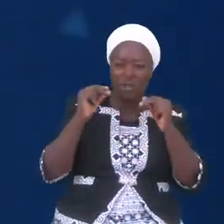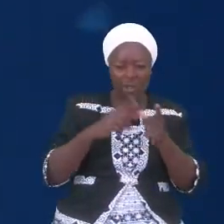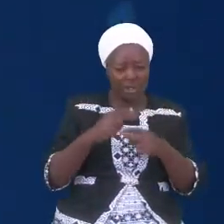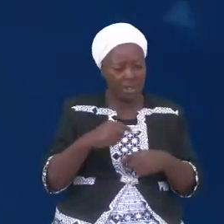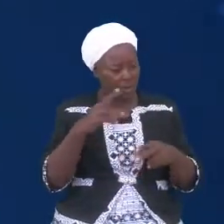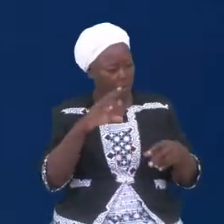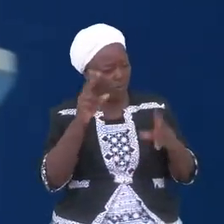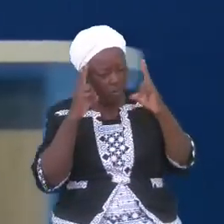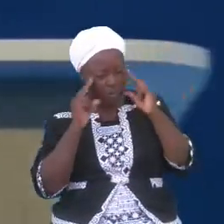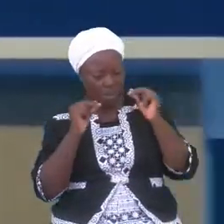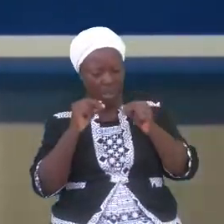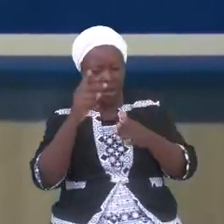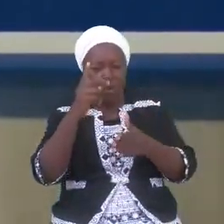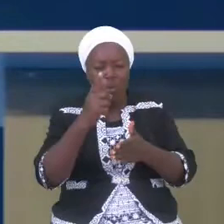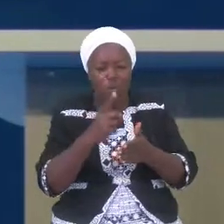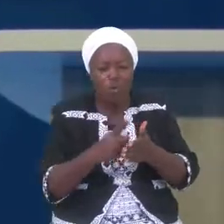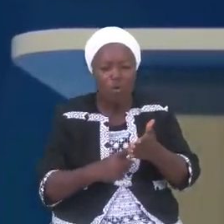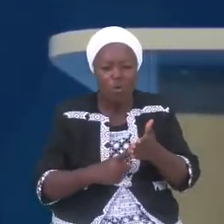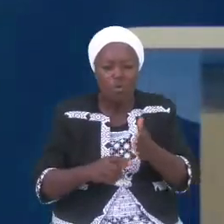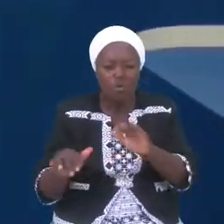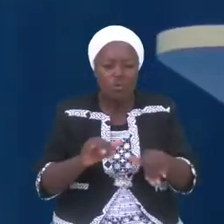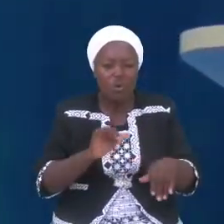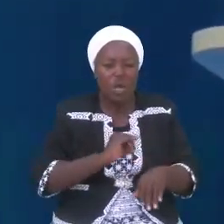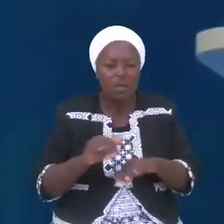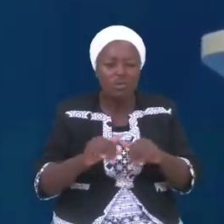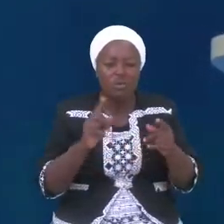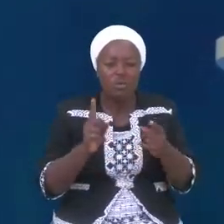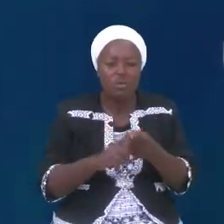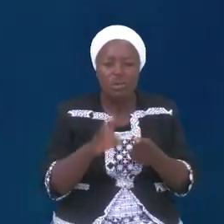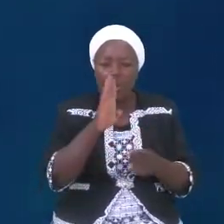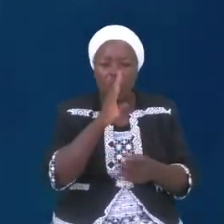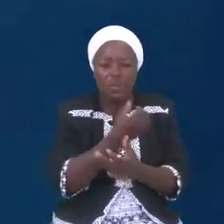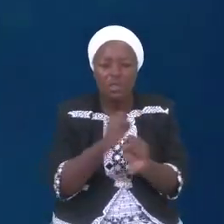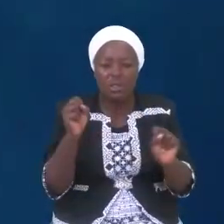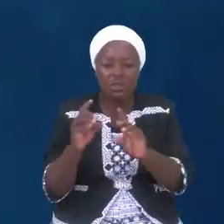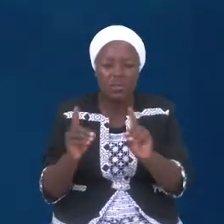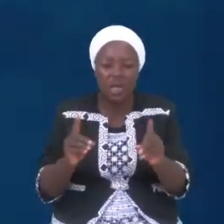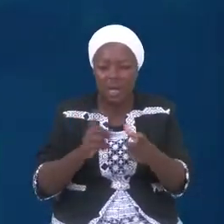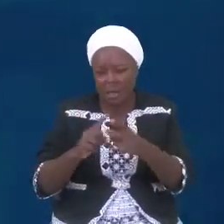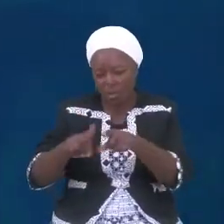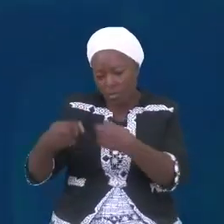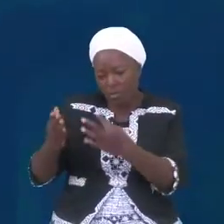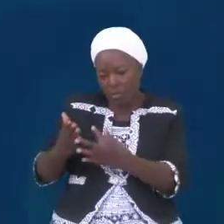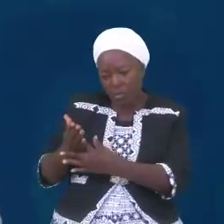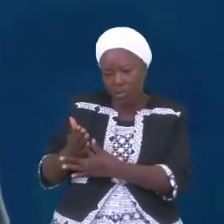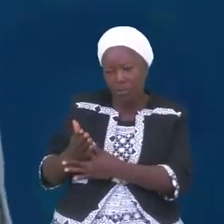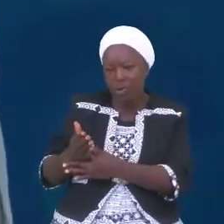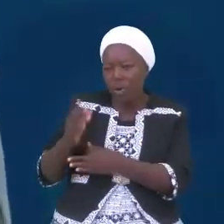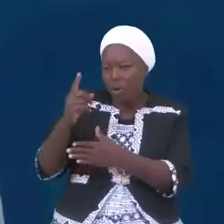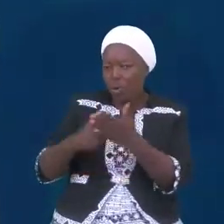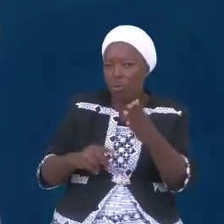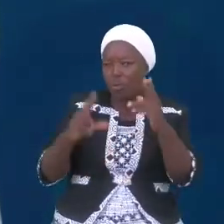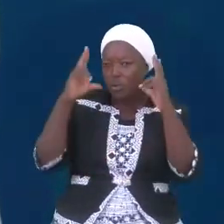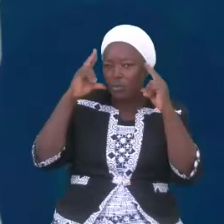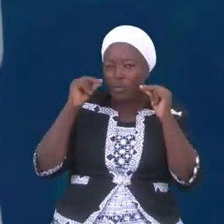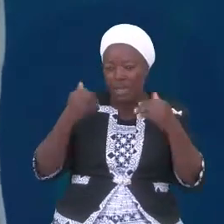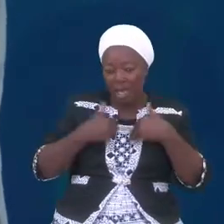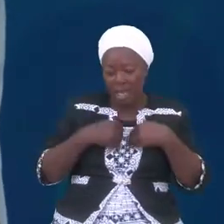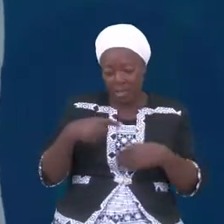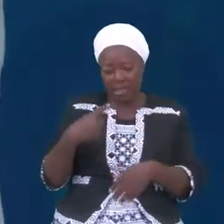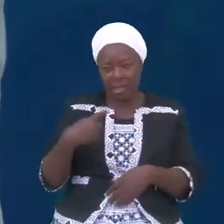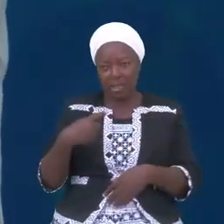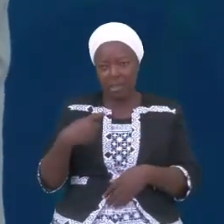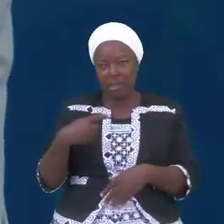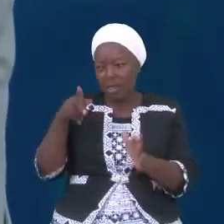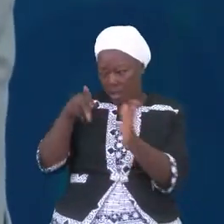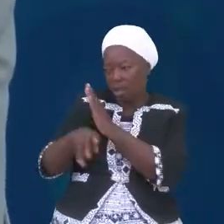Moses, what do I do to be saved? And then he goes through what Moses had said. Kill